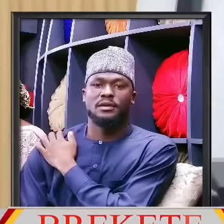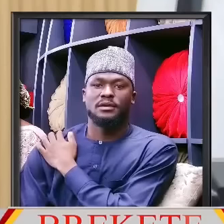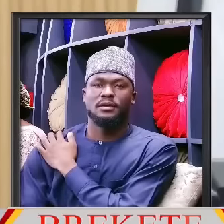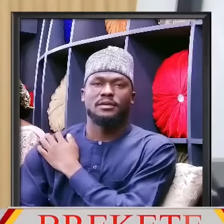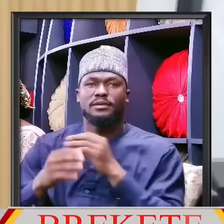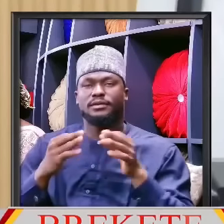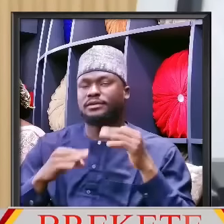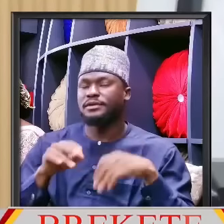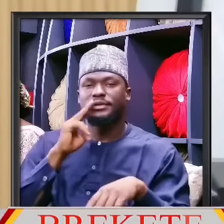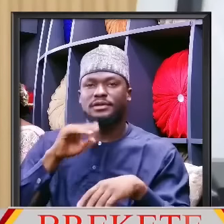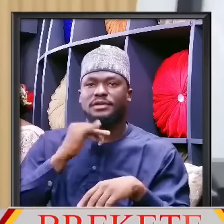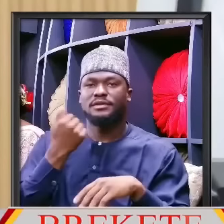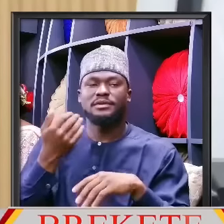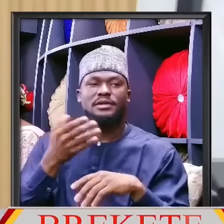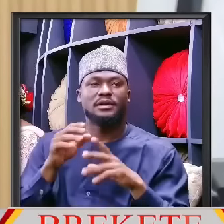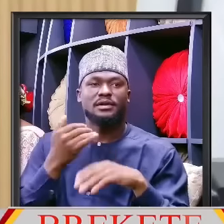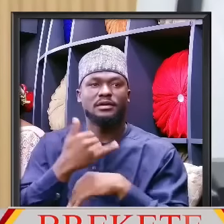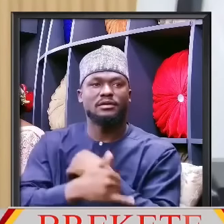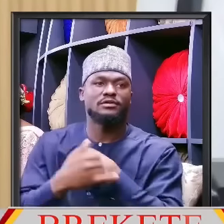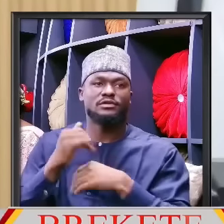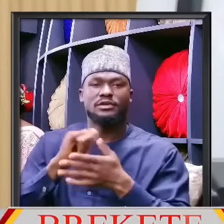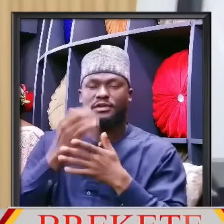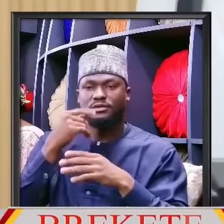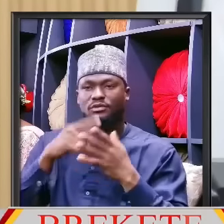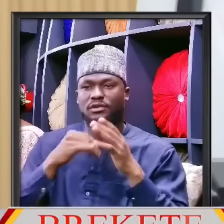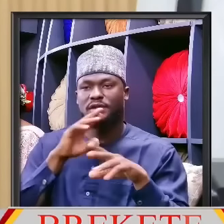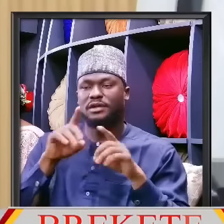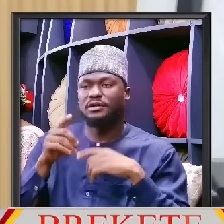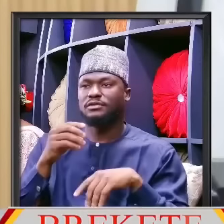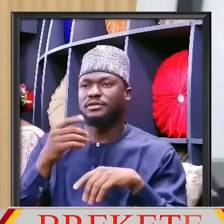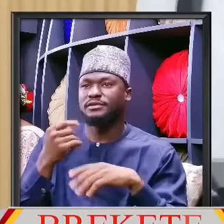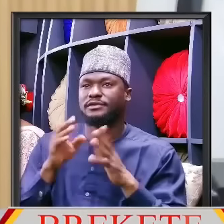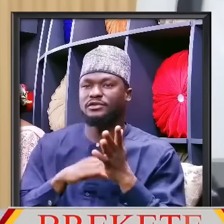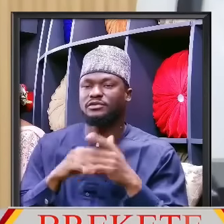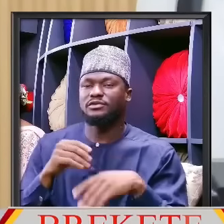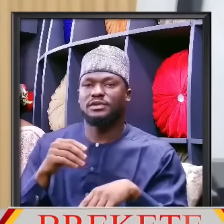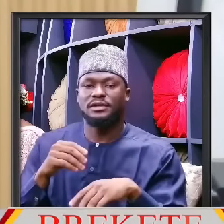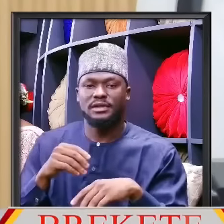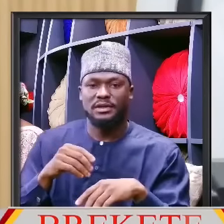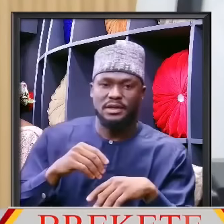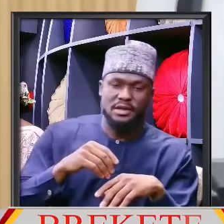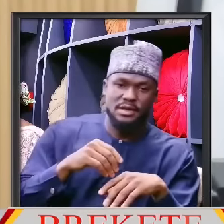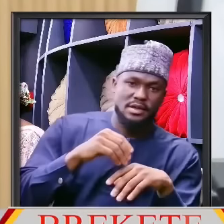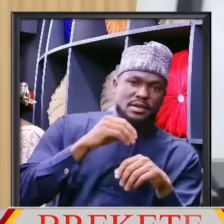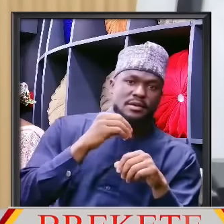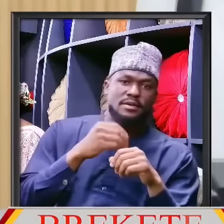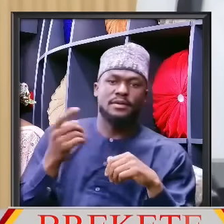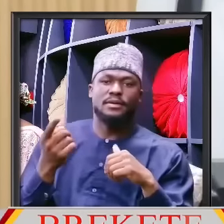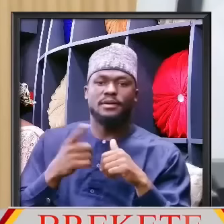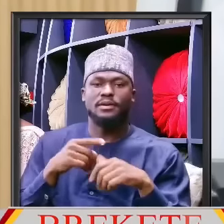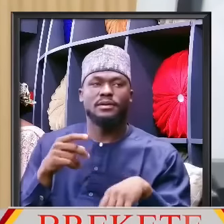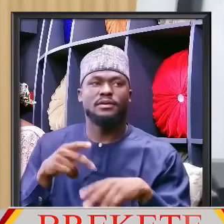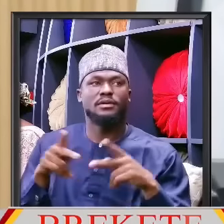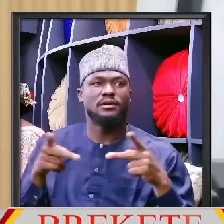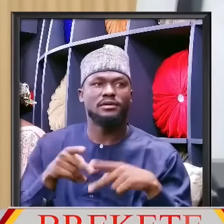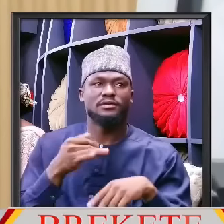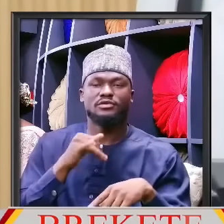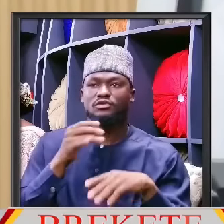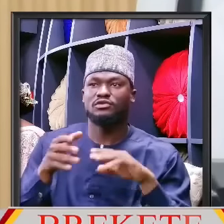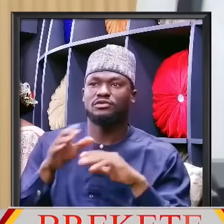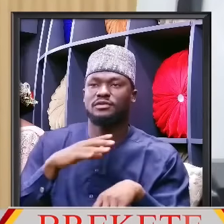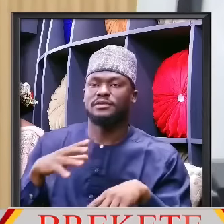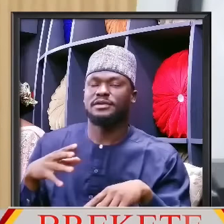ways are be waiting than they do. The school in the first place suppose over admit.